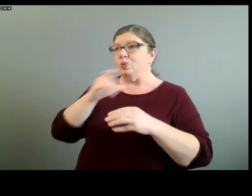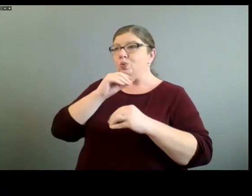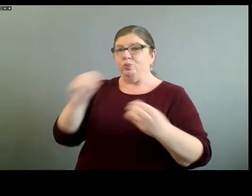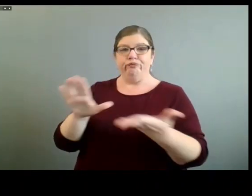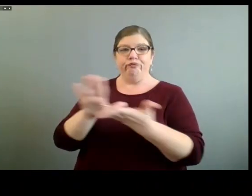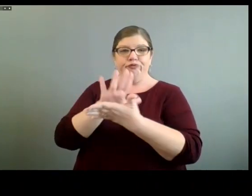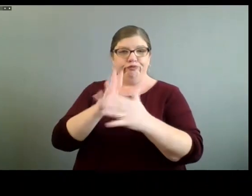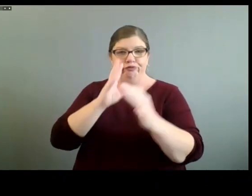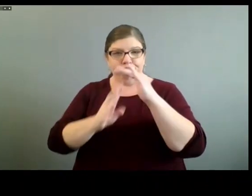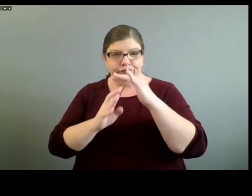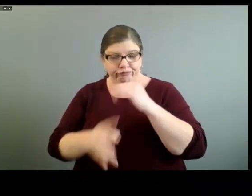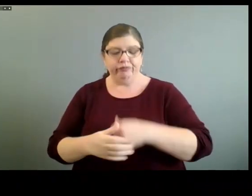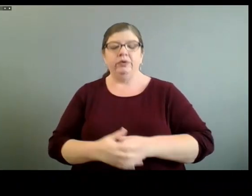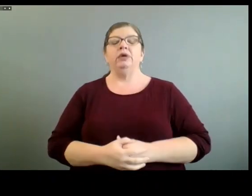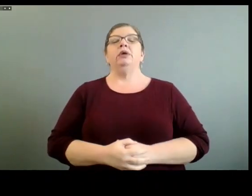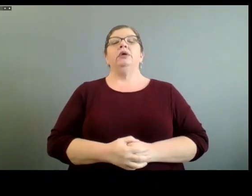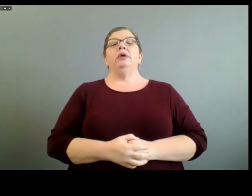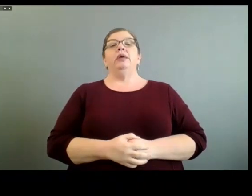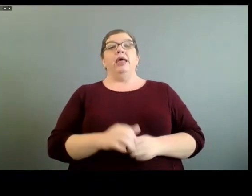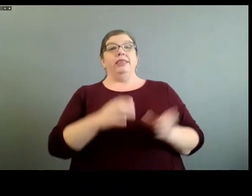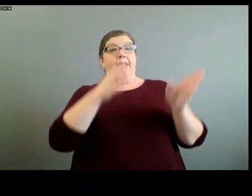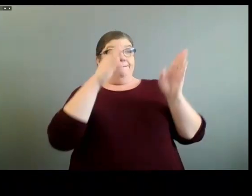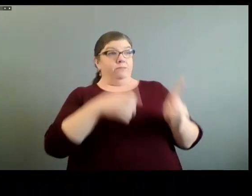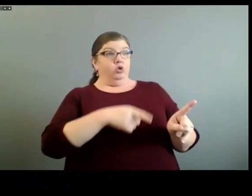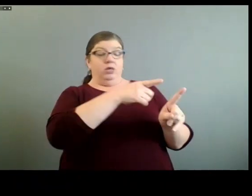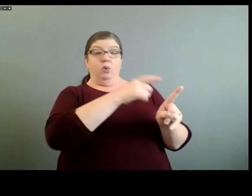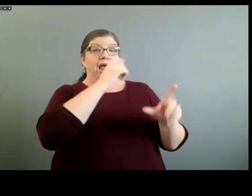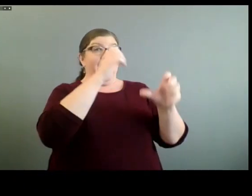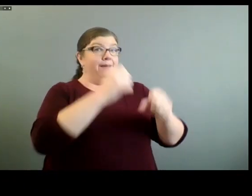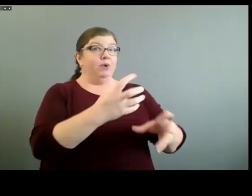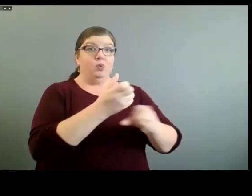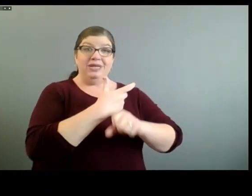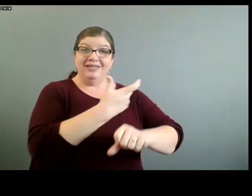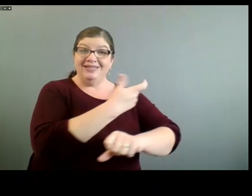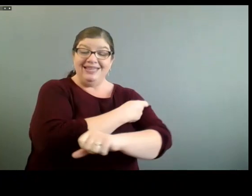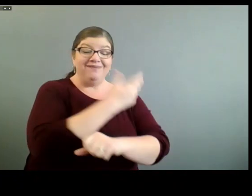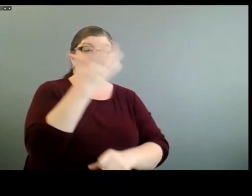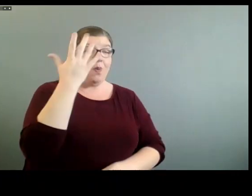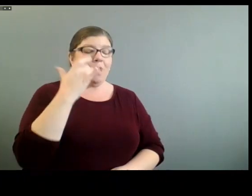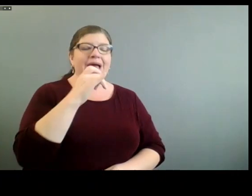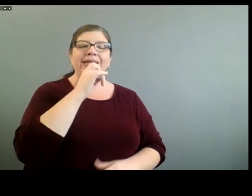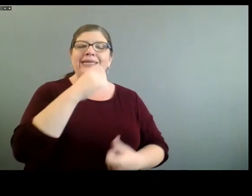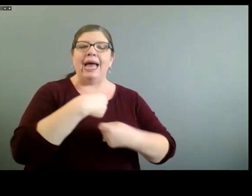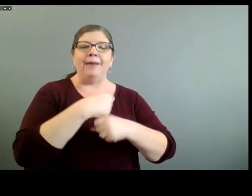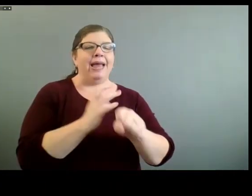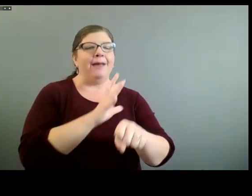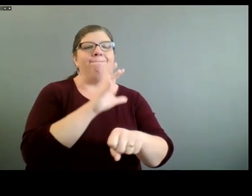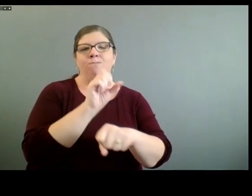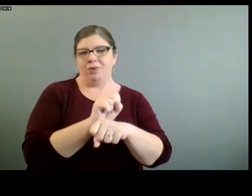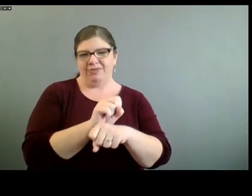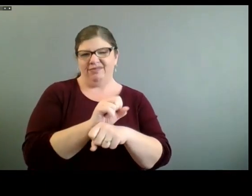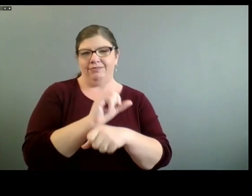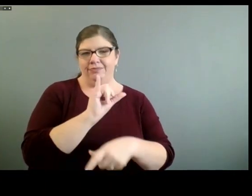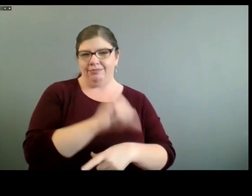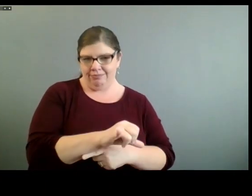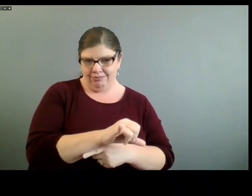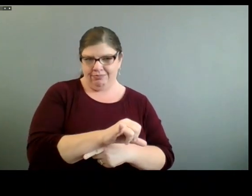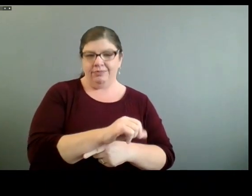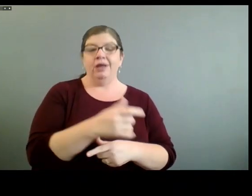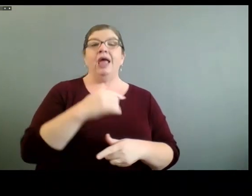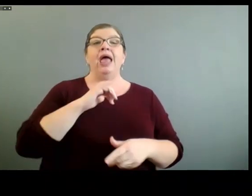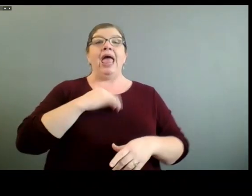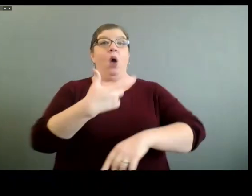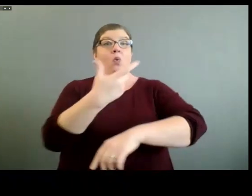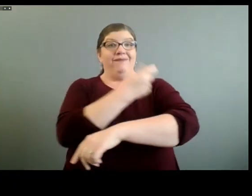The community member was not able to receive a vaccine because she did not have an appointment. We manage our